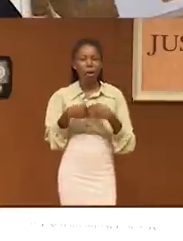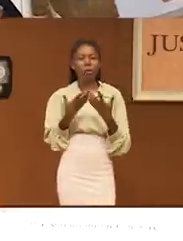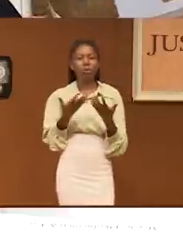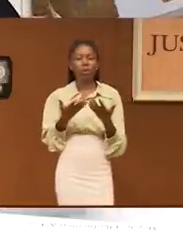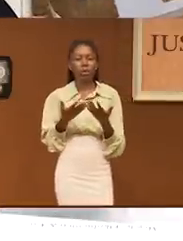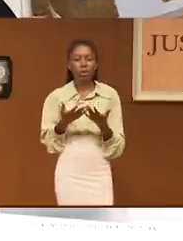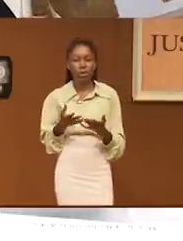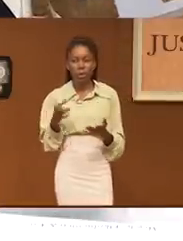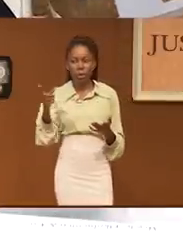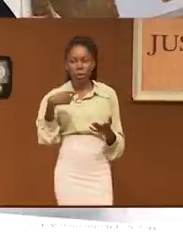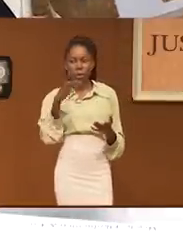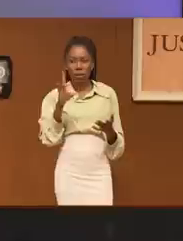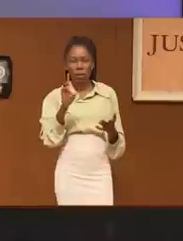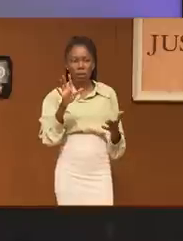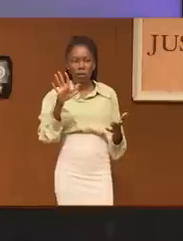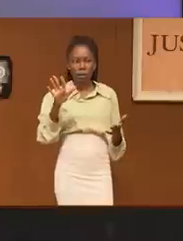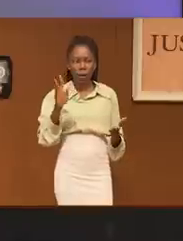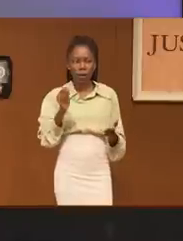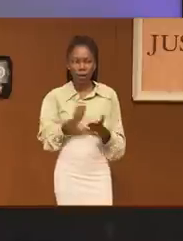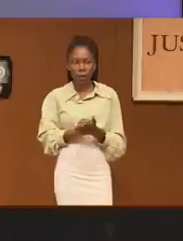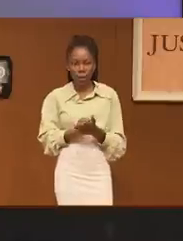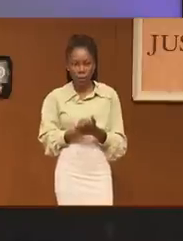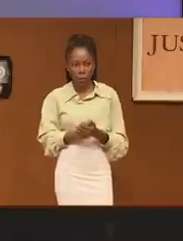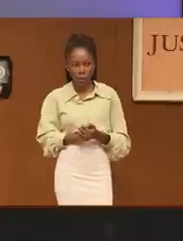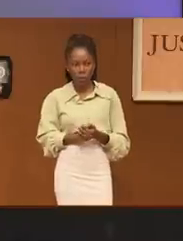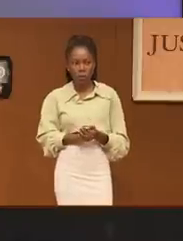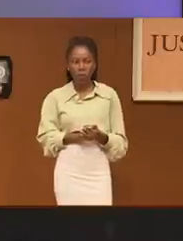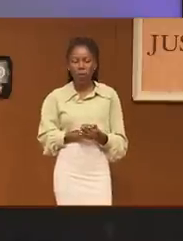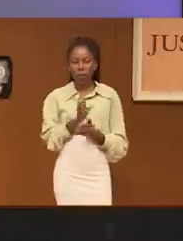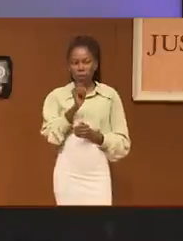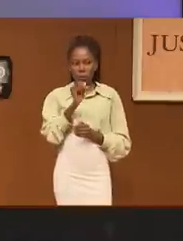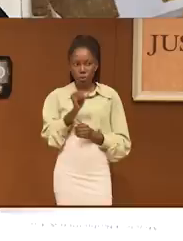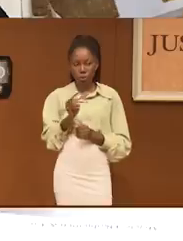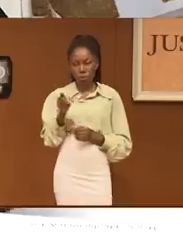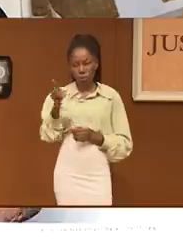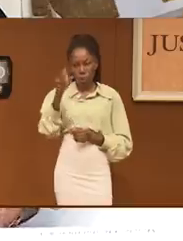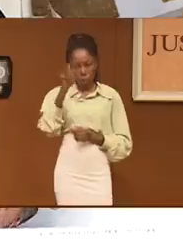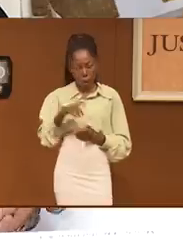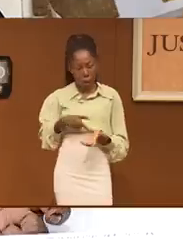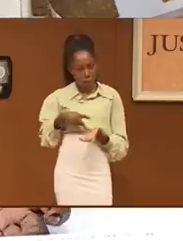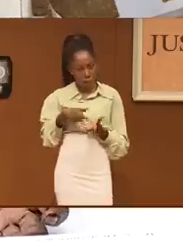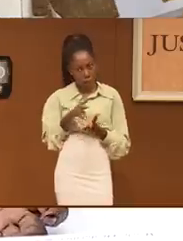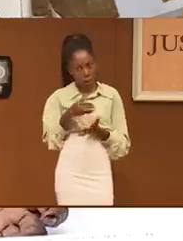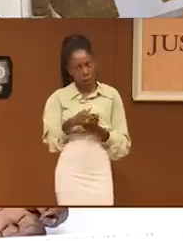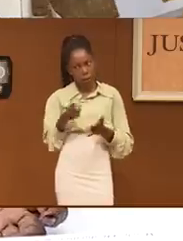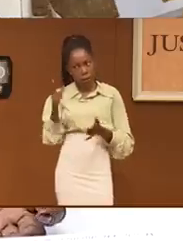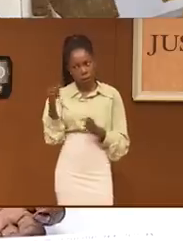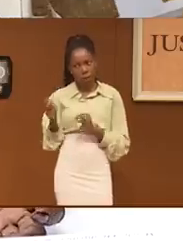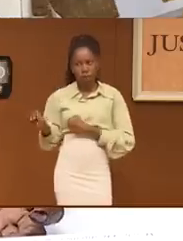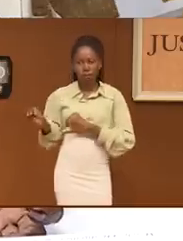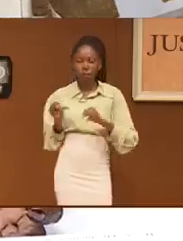So you said it's 75,000 naira. Yes. The ideal thing is for you to pay before you leave the premises.